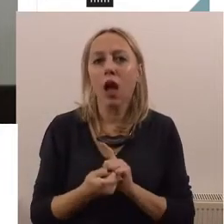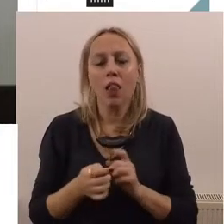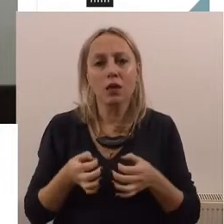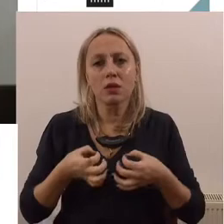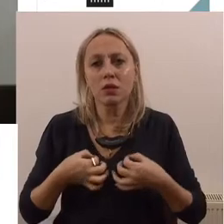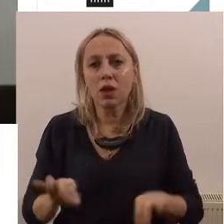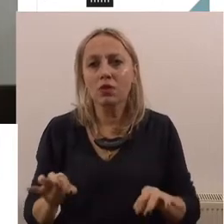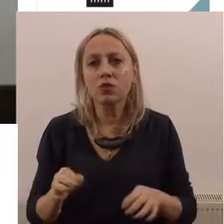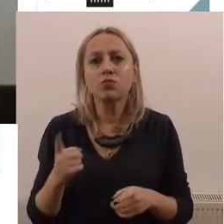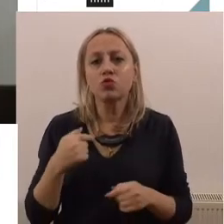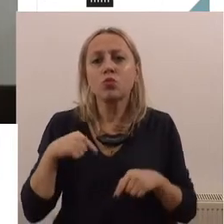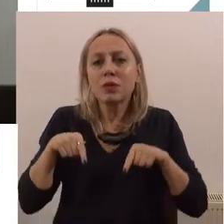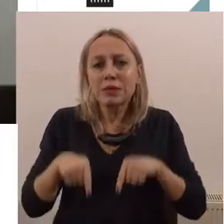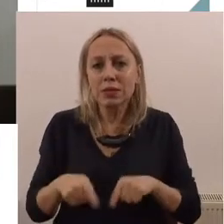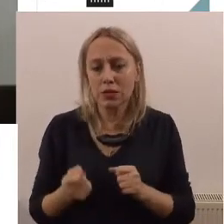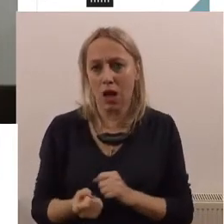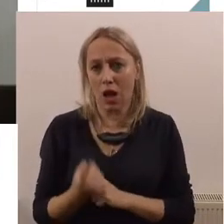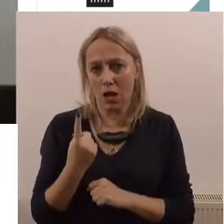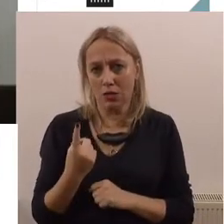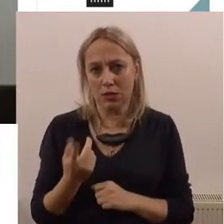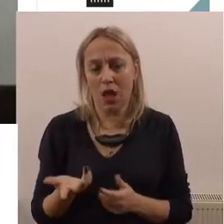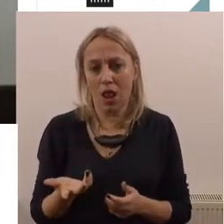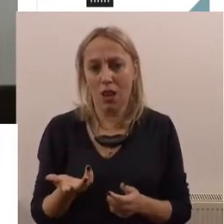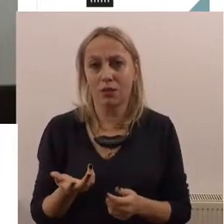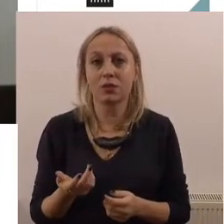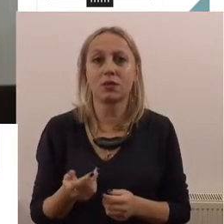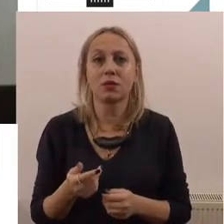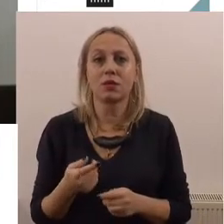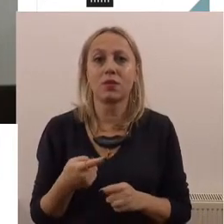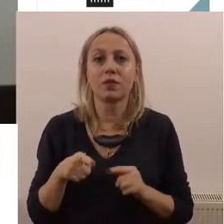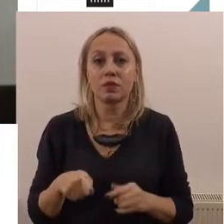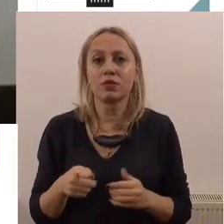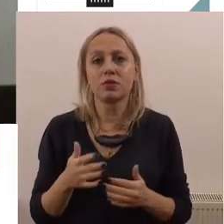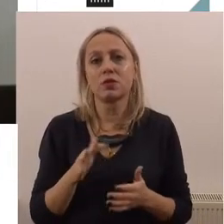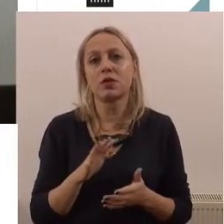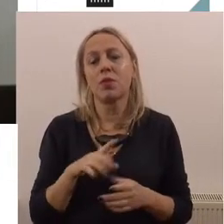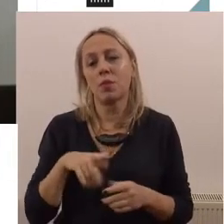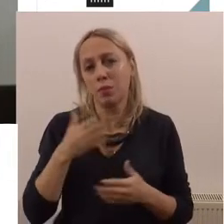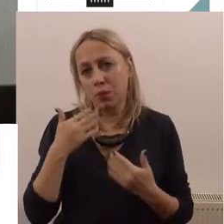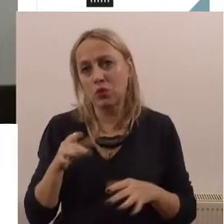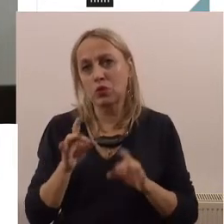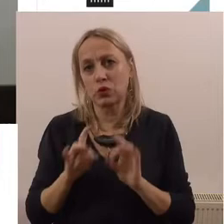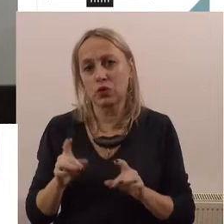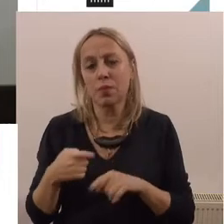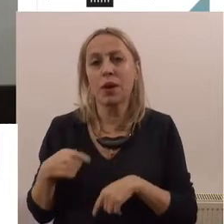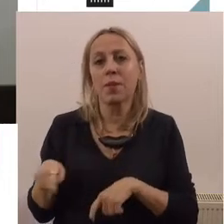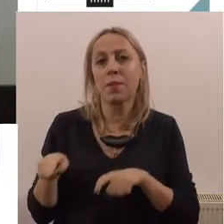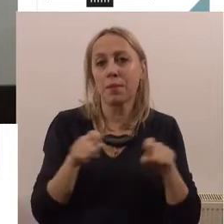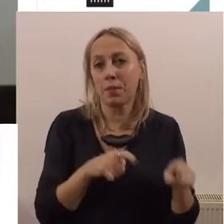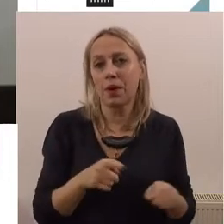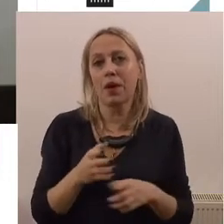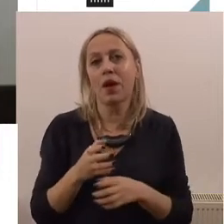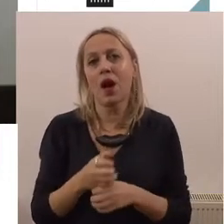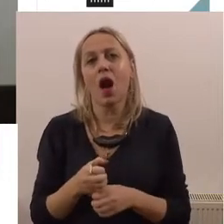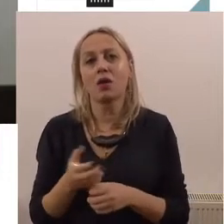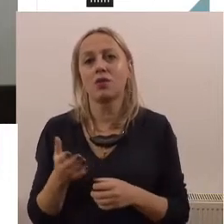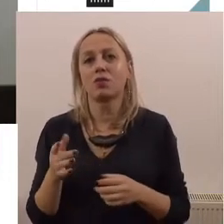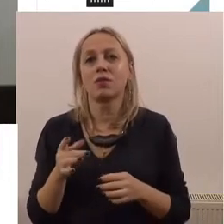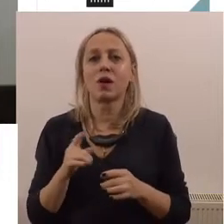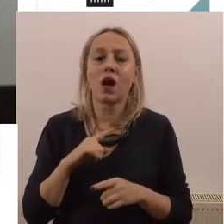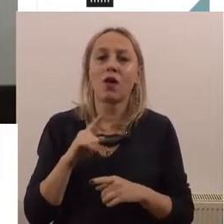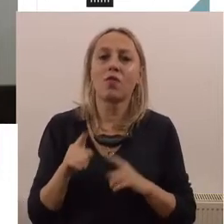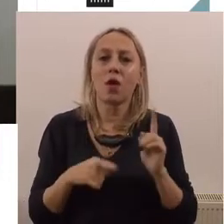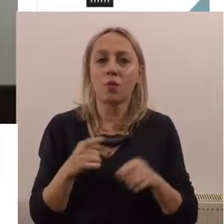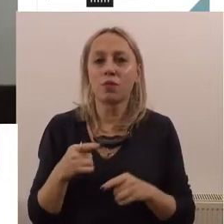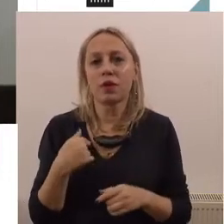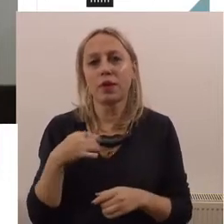a lot of questions about how Vuxa has become so accessible. Why are we now so in Vuxa? And our